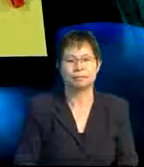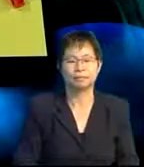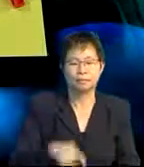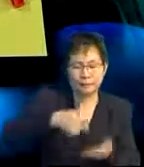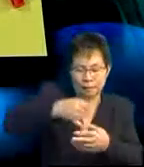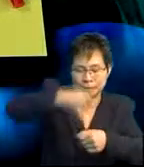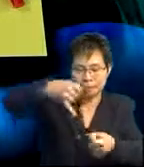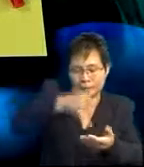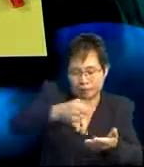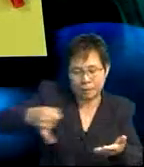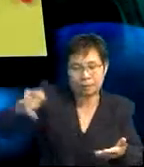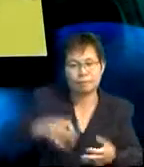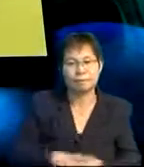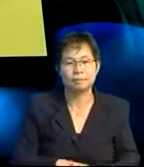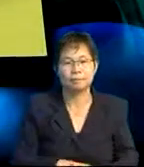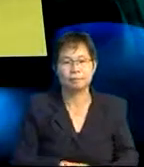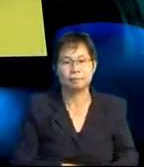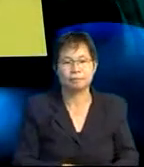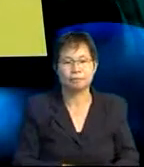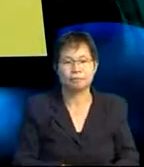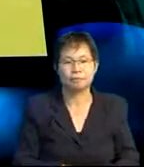a marker pen,